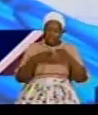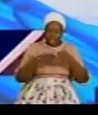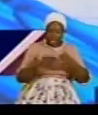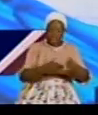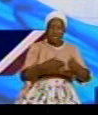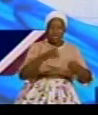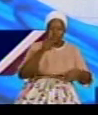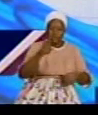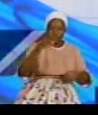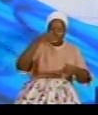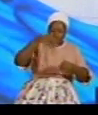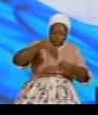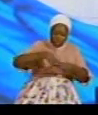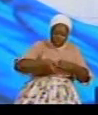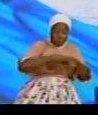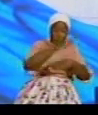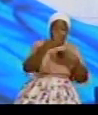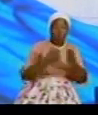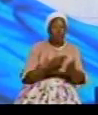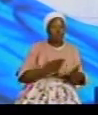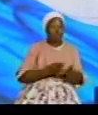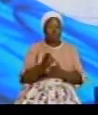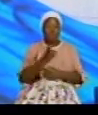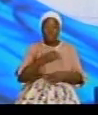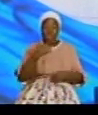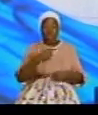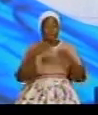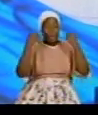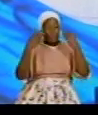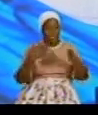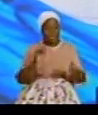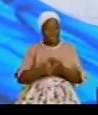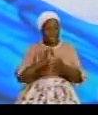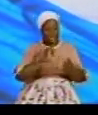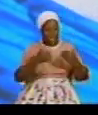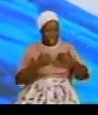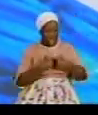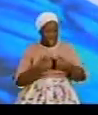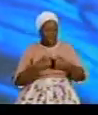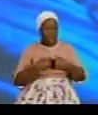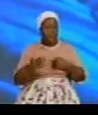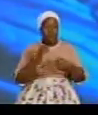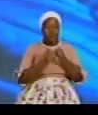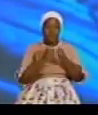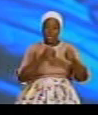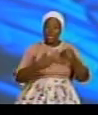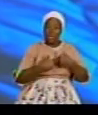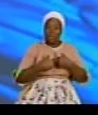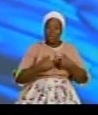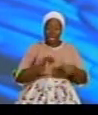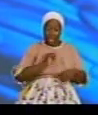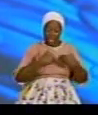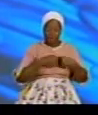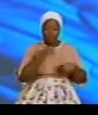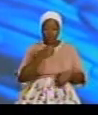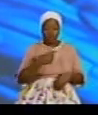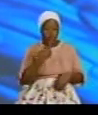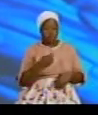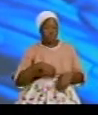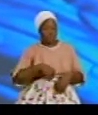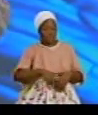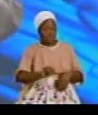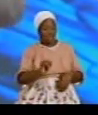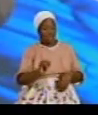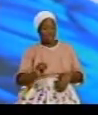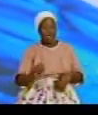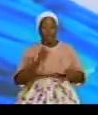you into all truth. He says, many things I have which I have not told you yet.